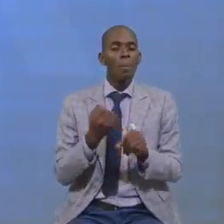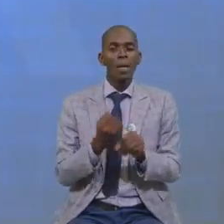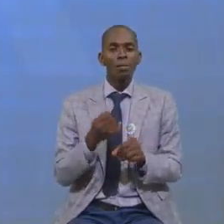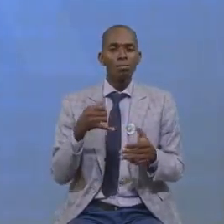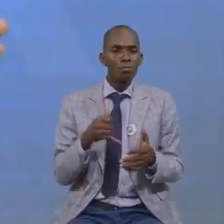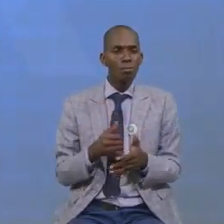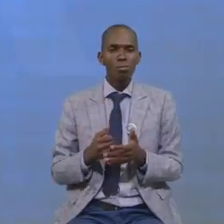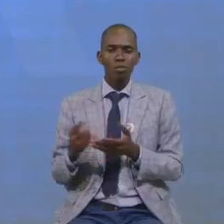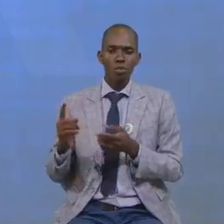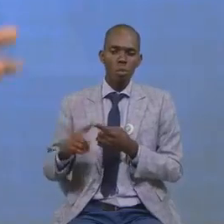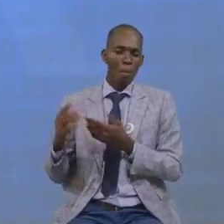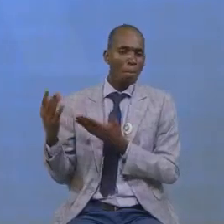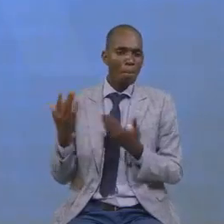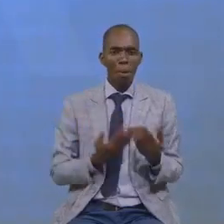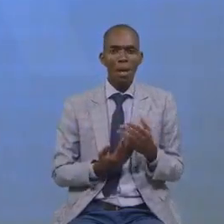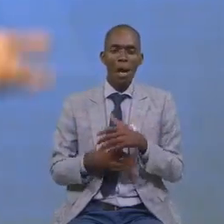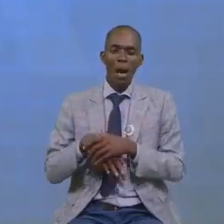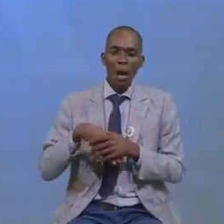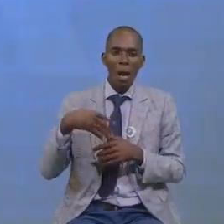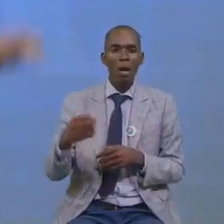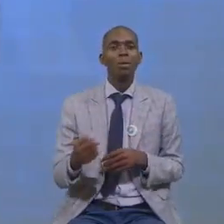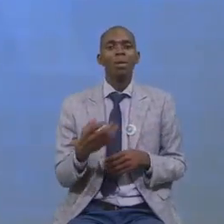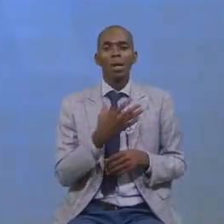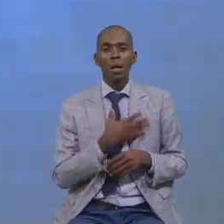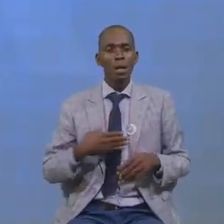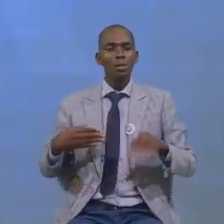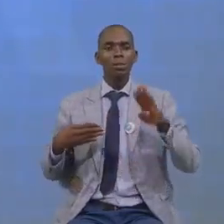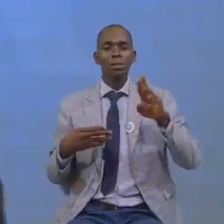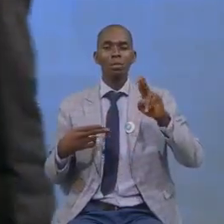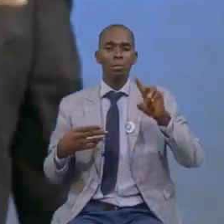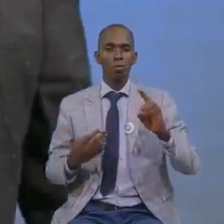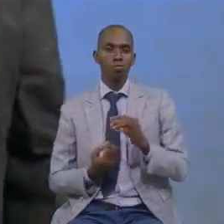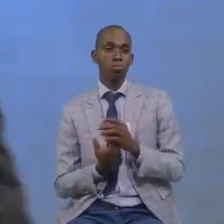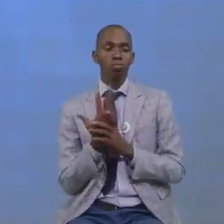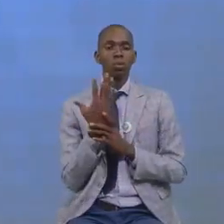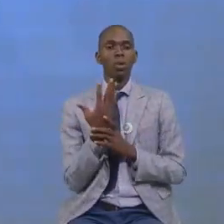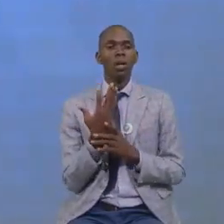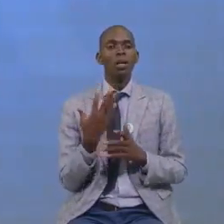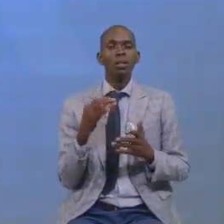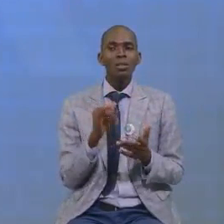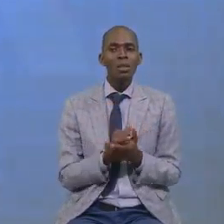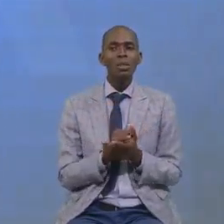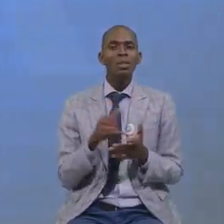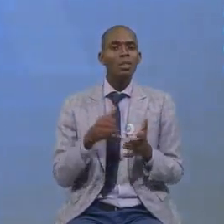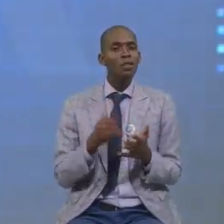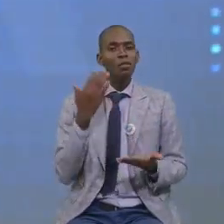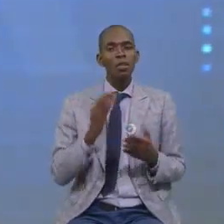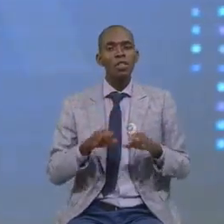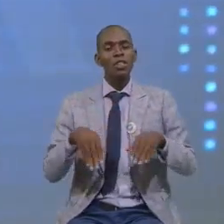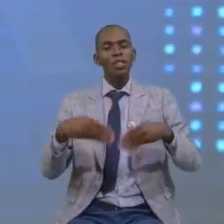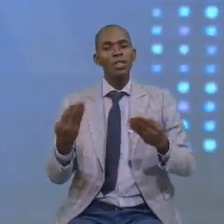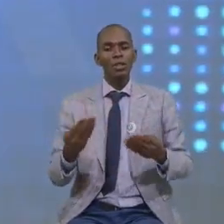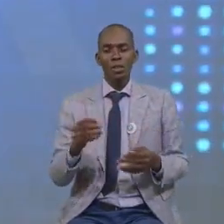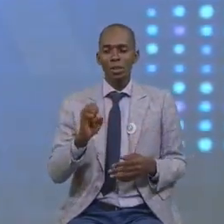to bring forth and birth. It says that it may give seed to